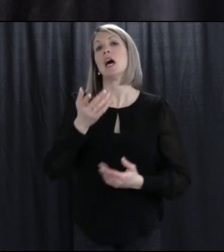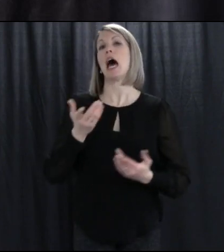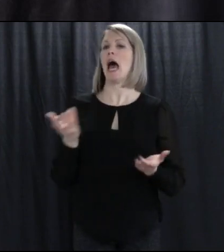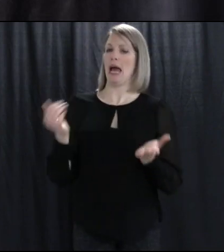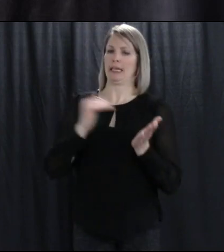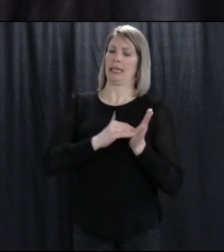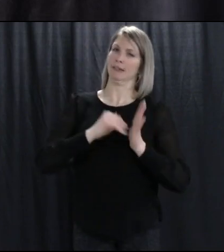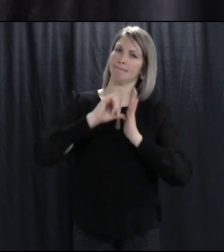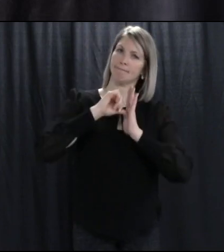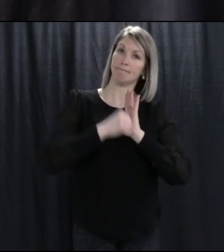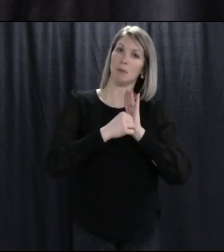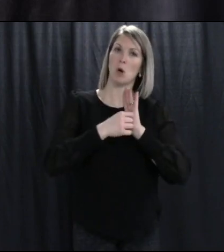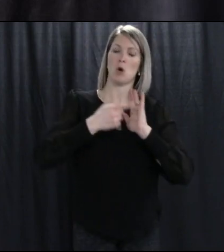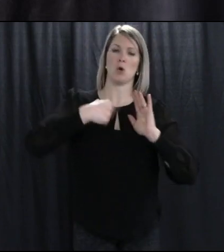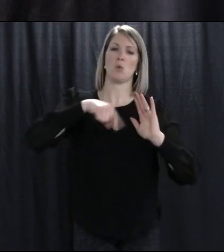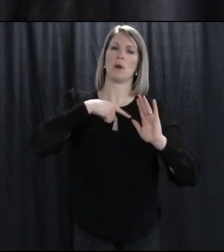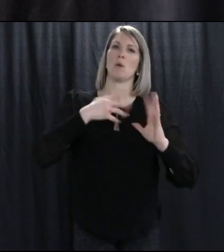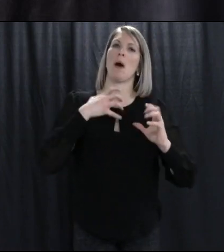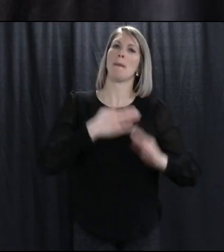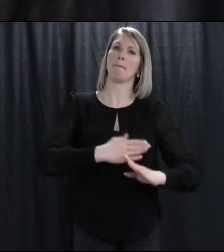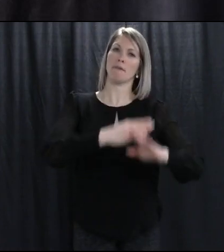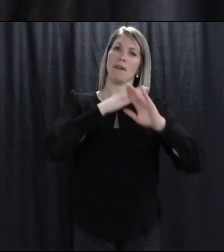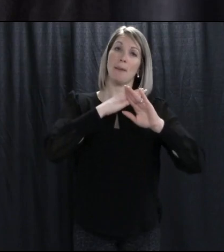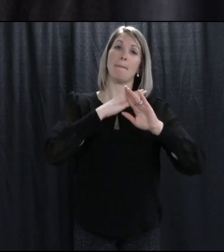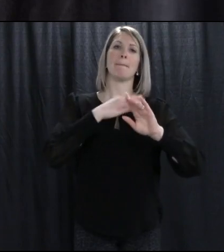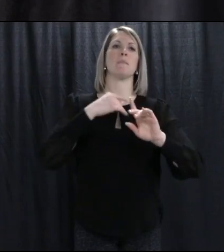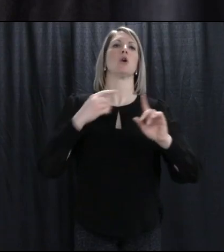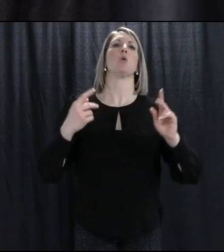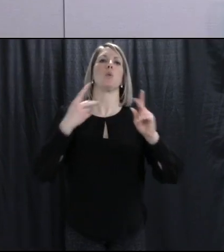of this virus there.